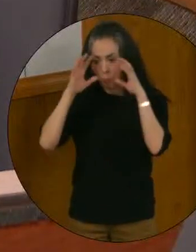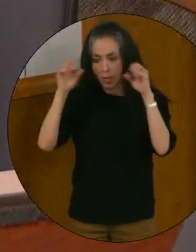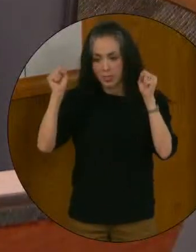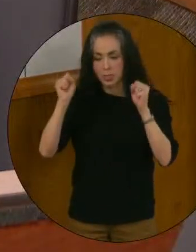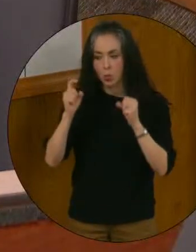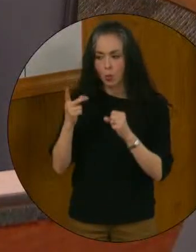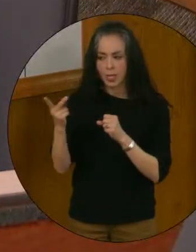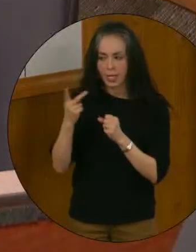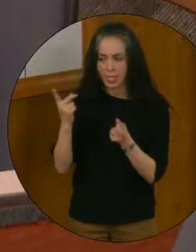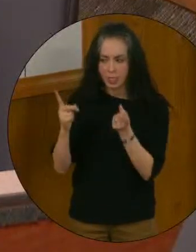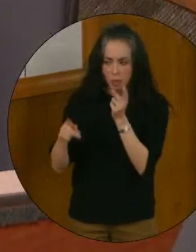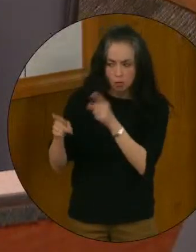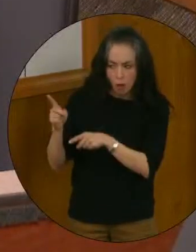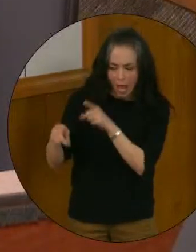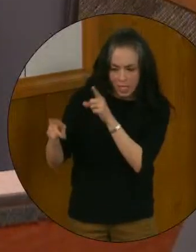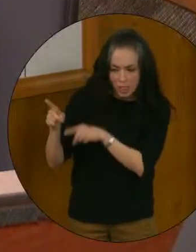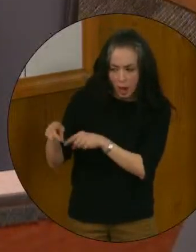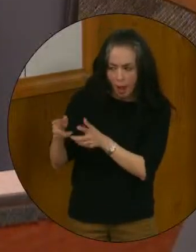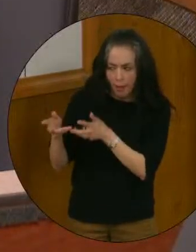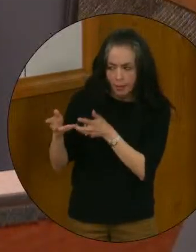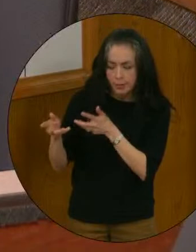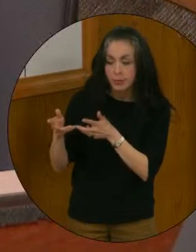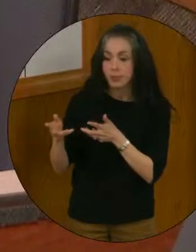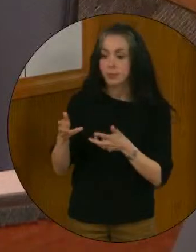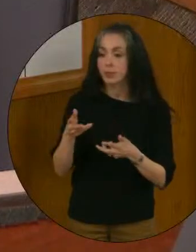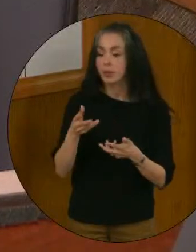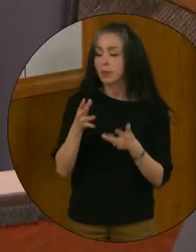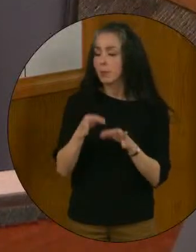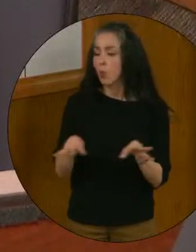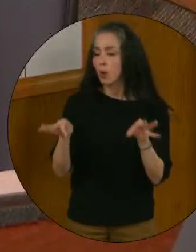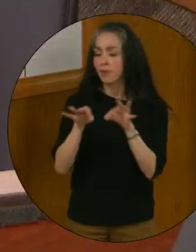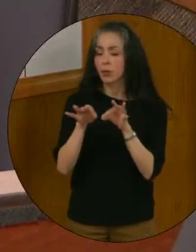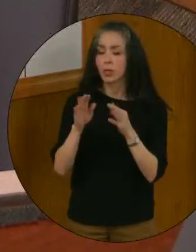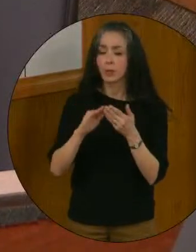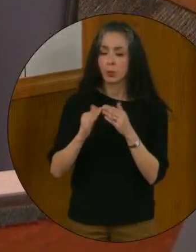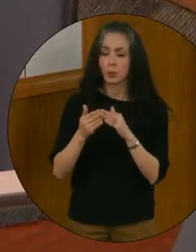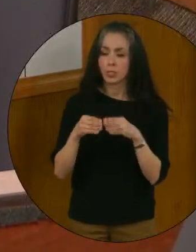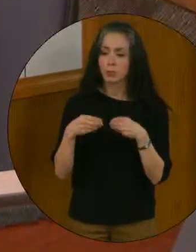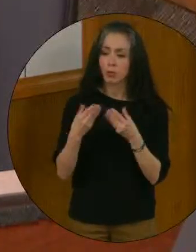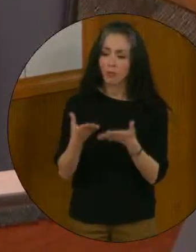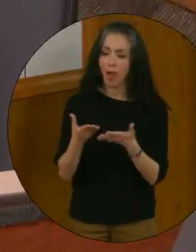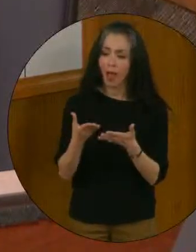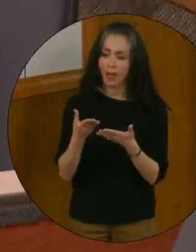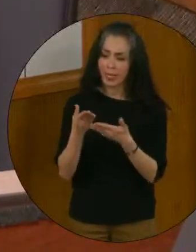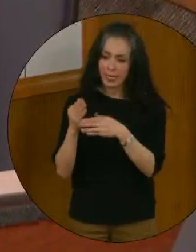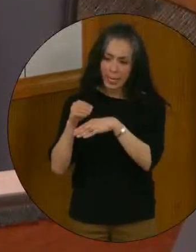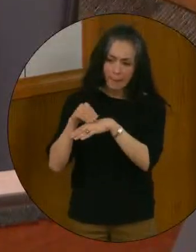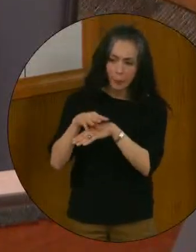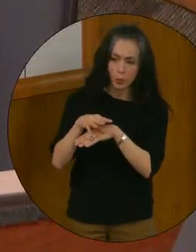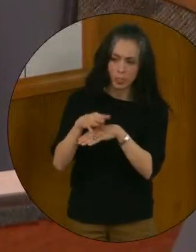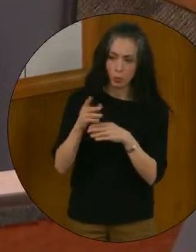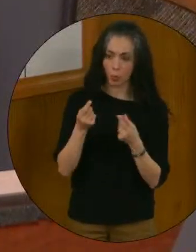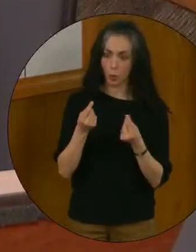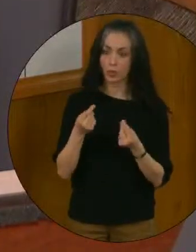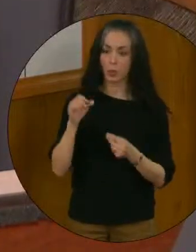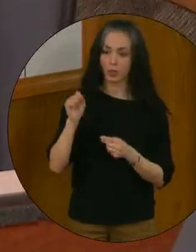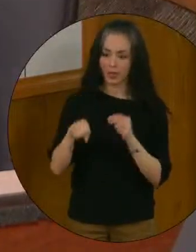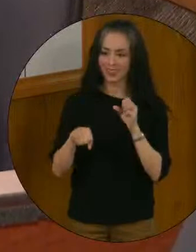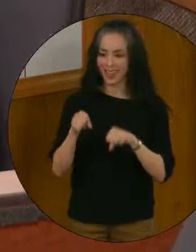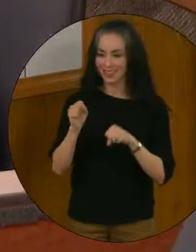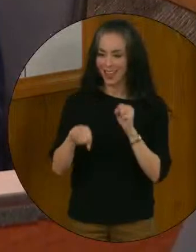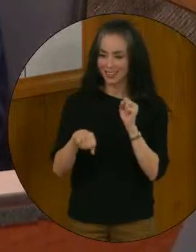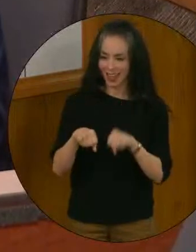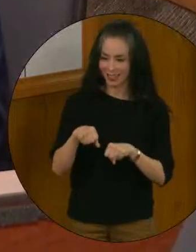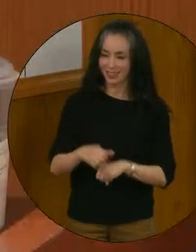think it would be important for the community to provide input to some of the things that we're doing. So yes. Okay, I